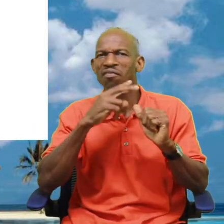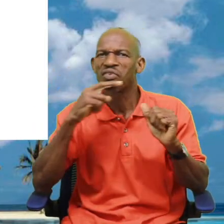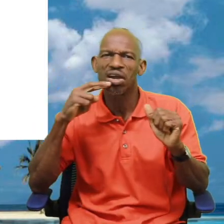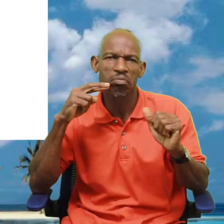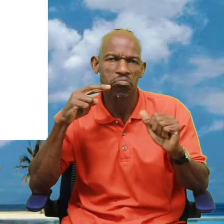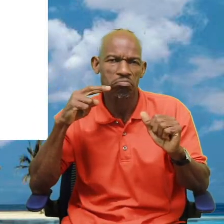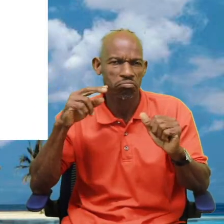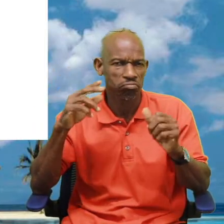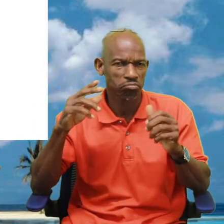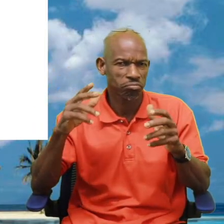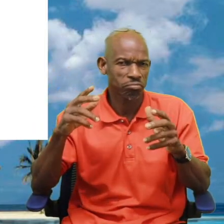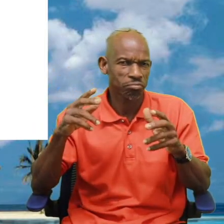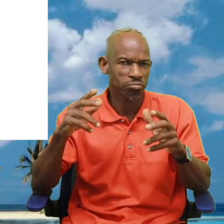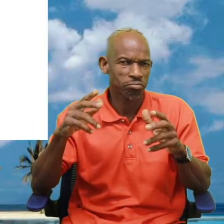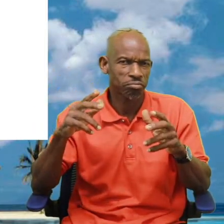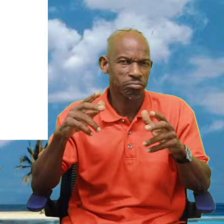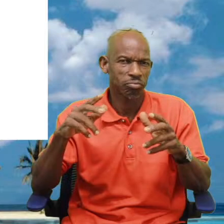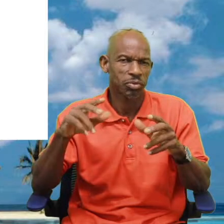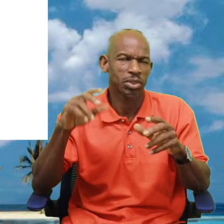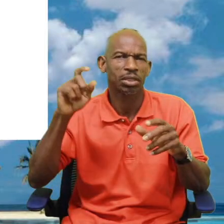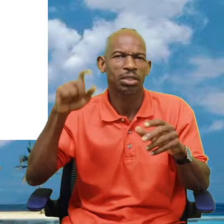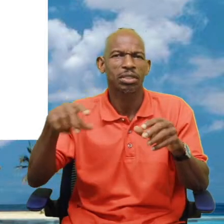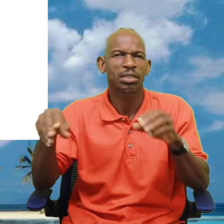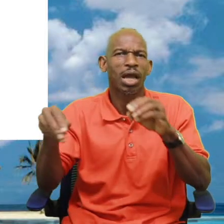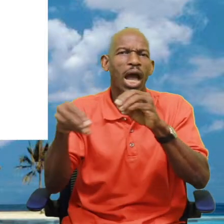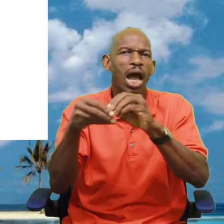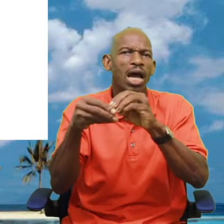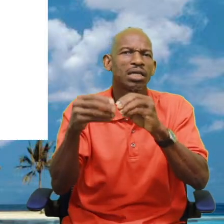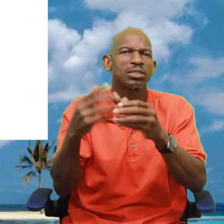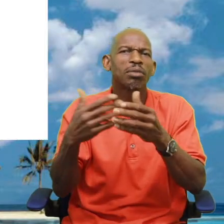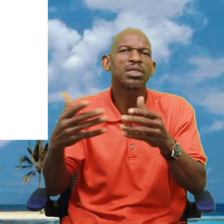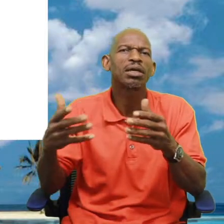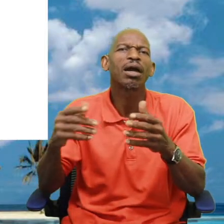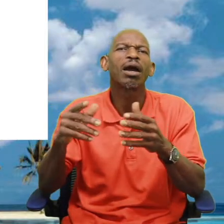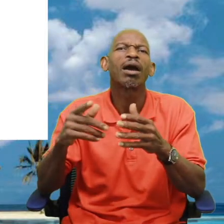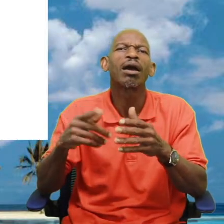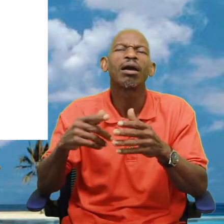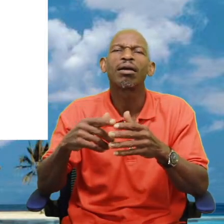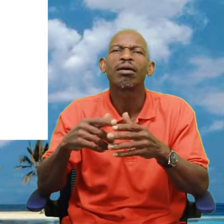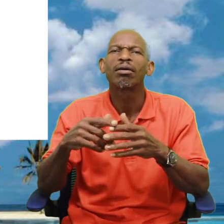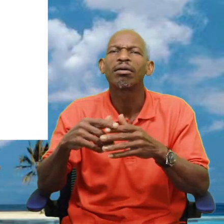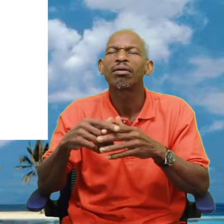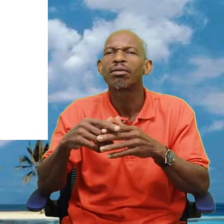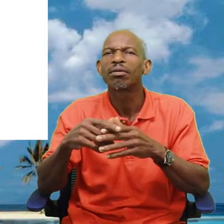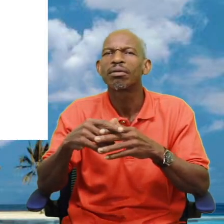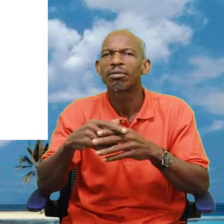Smile, if somebody is smiling, you say they are happy.